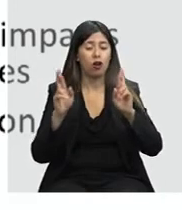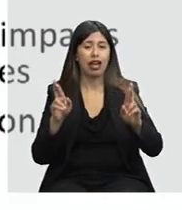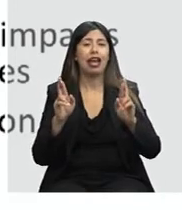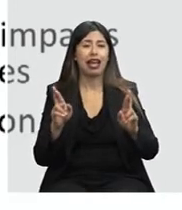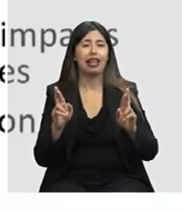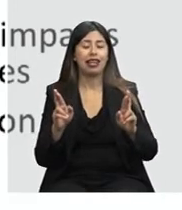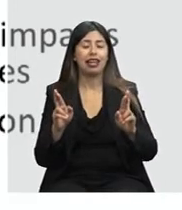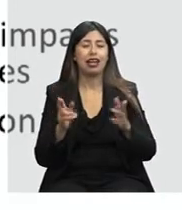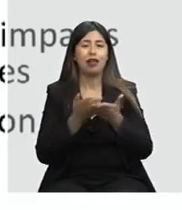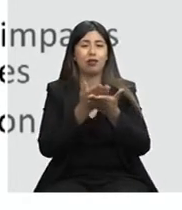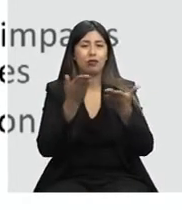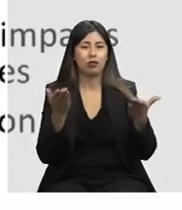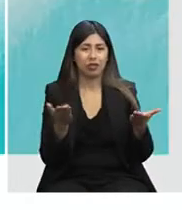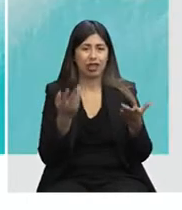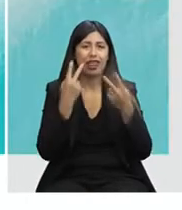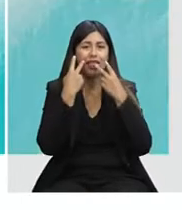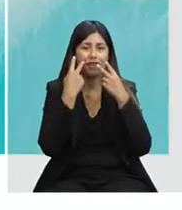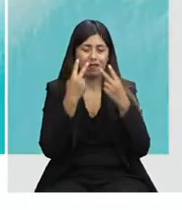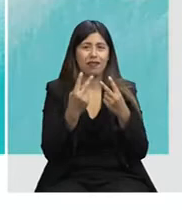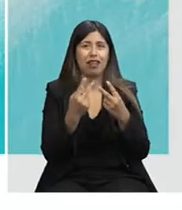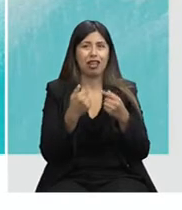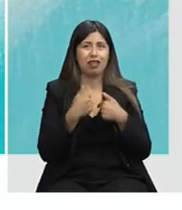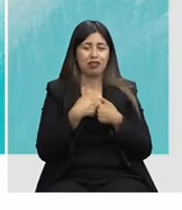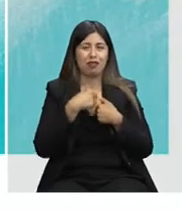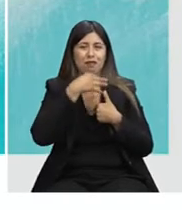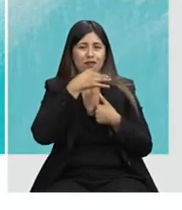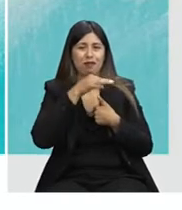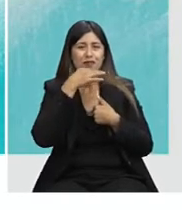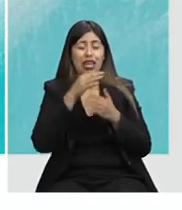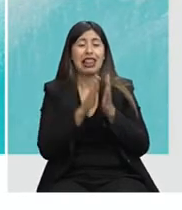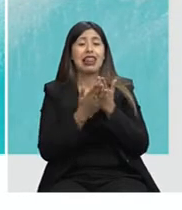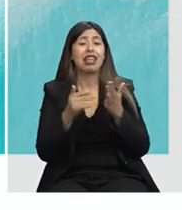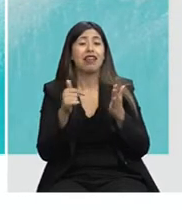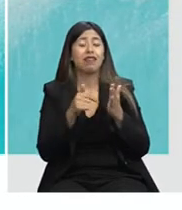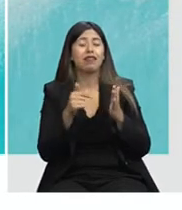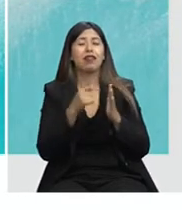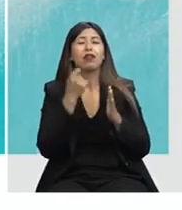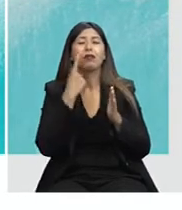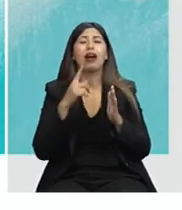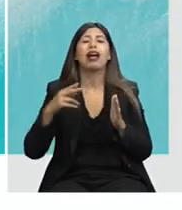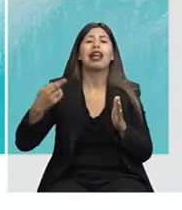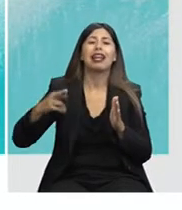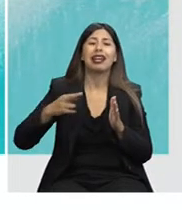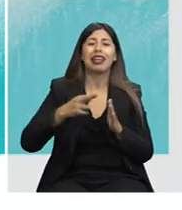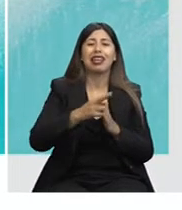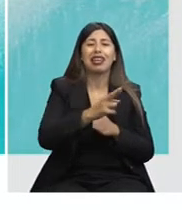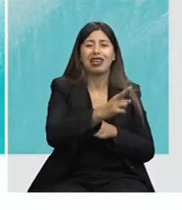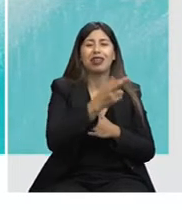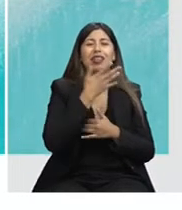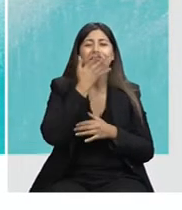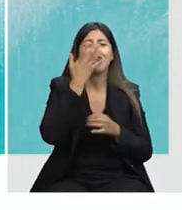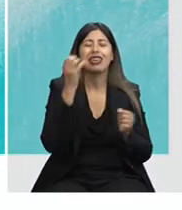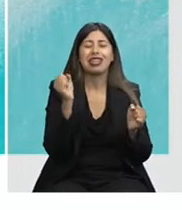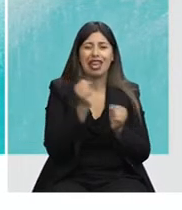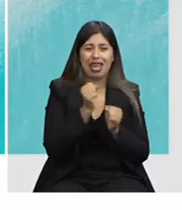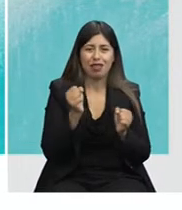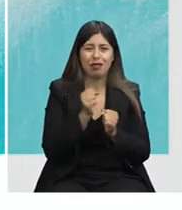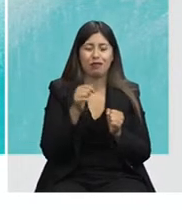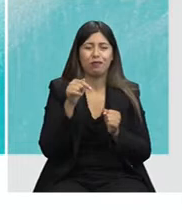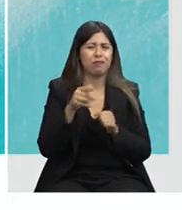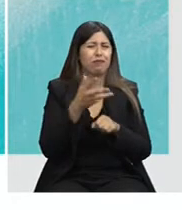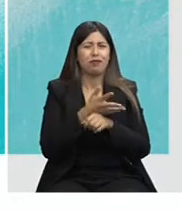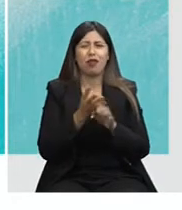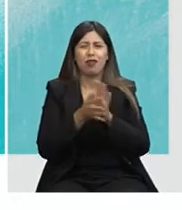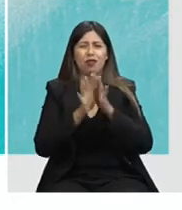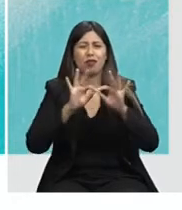book that we talked about earlier. The book is called Ice Rivers, and there's a whole chapter on Patagonia and also the changes in the Peruvian Andes. And it's